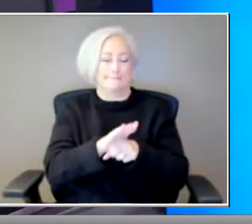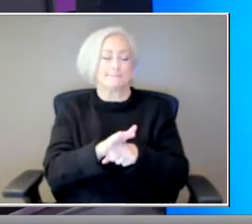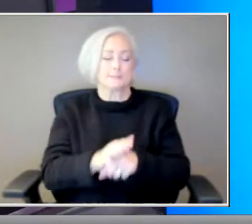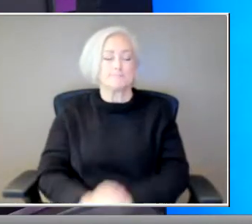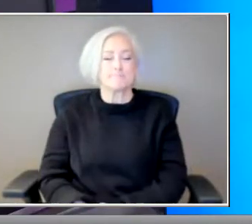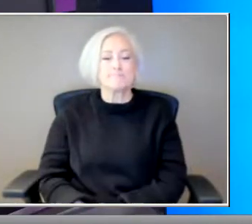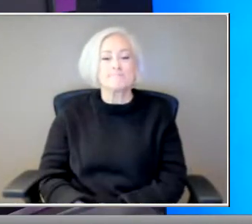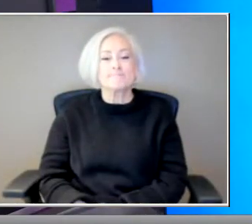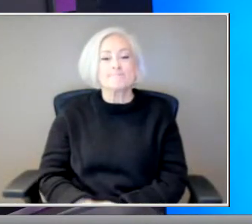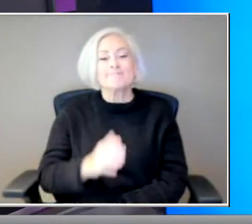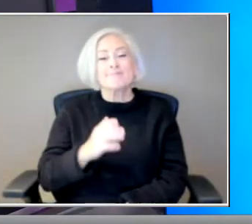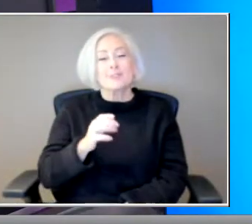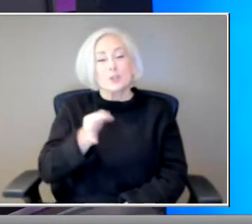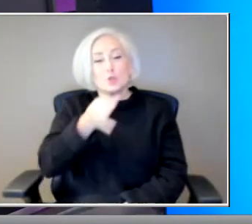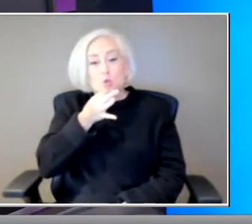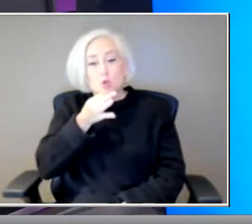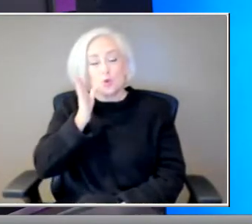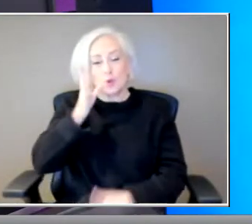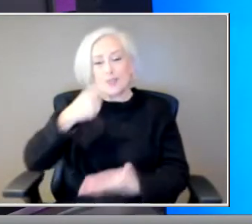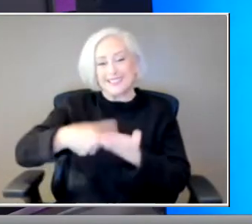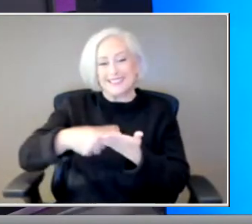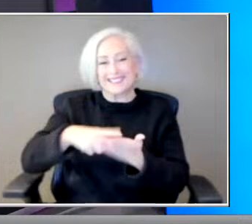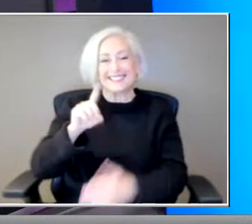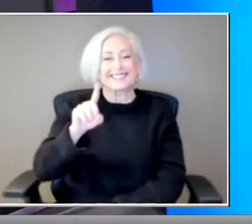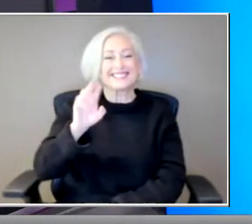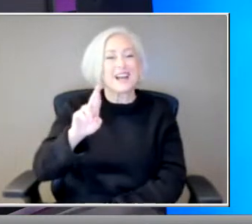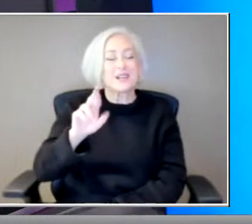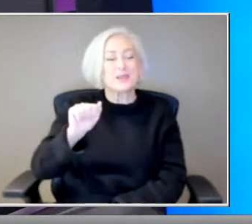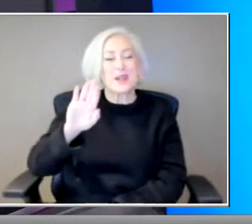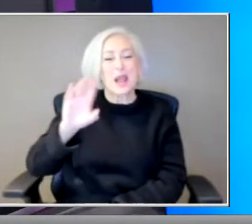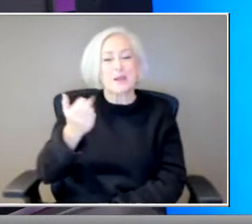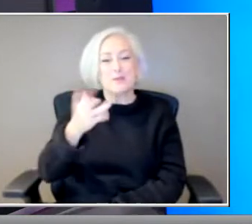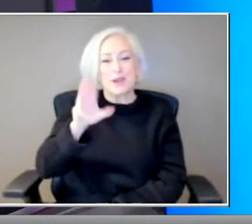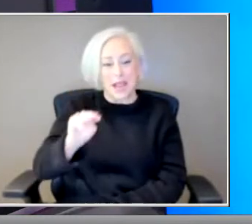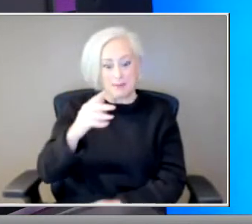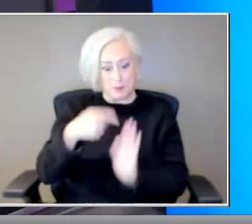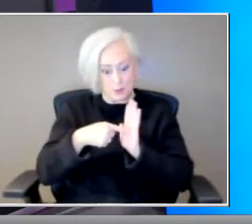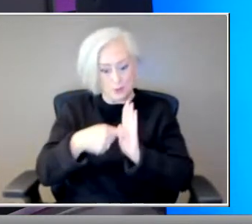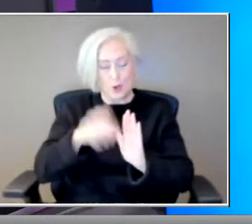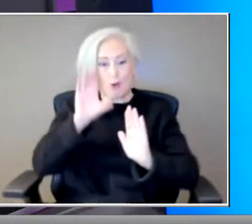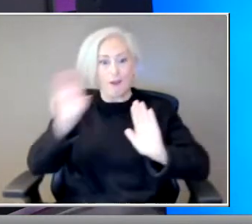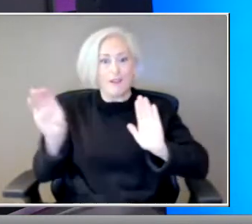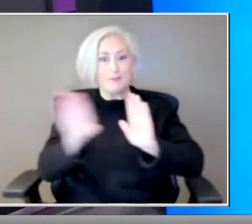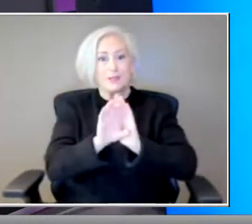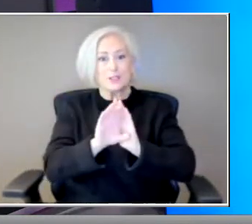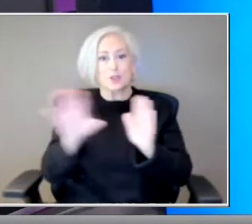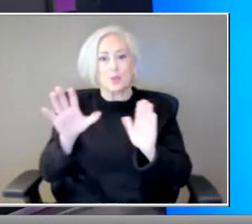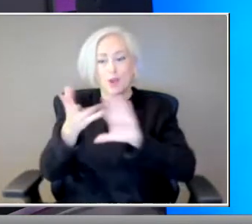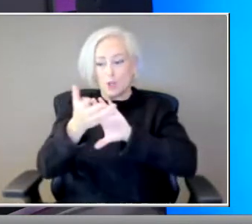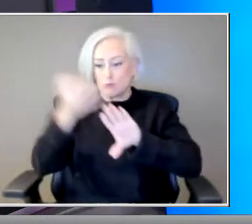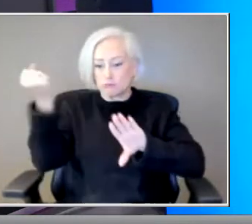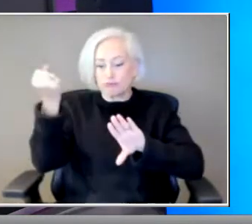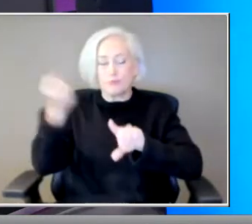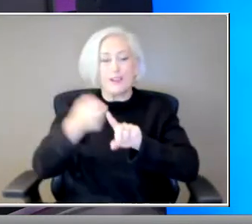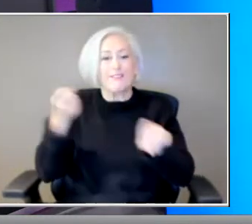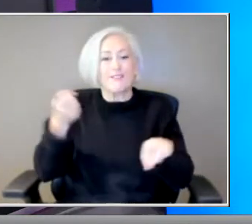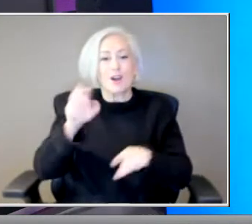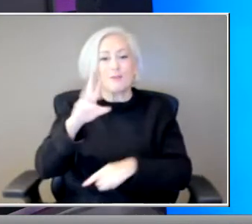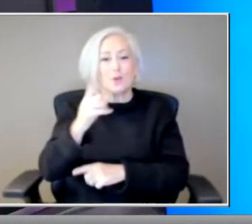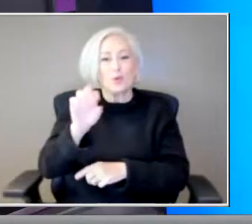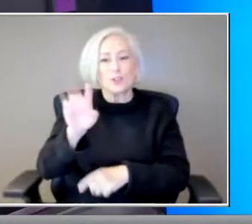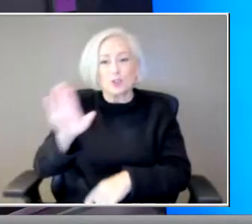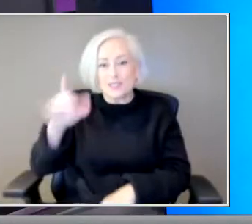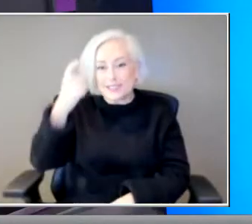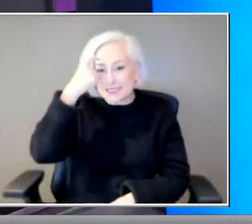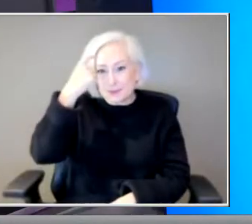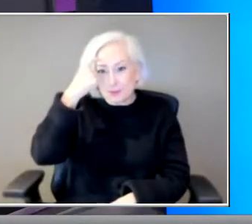a second to show more about what you actually removed from Richard's brain, which is fascinating. One more question for